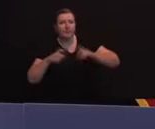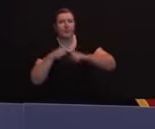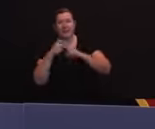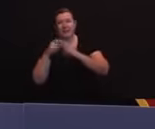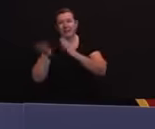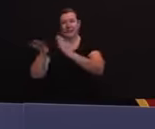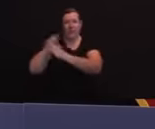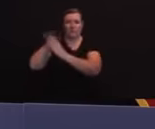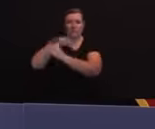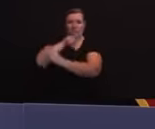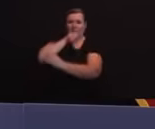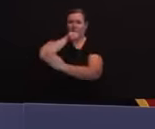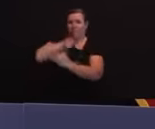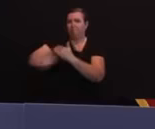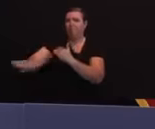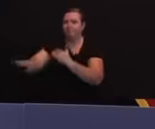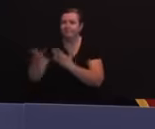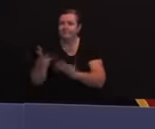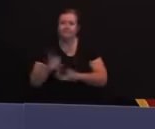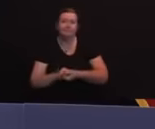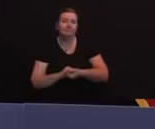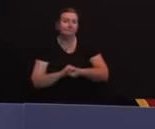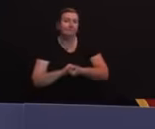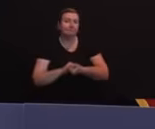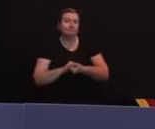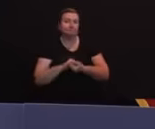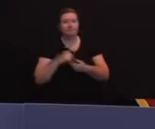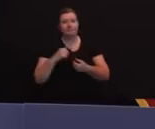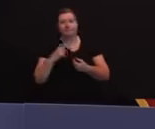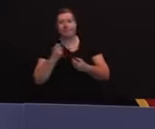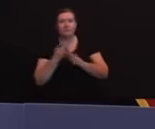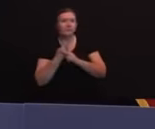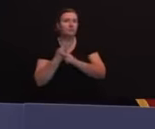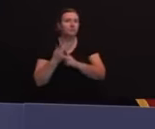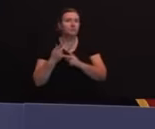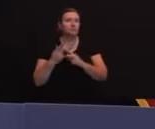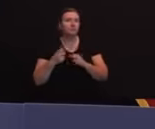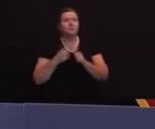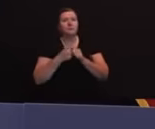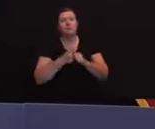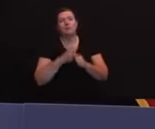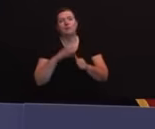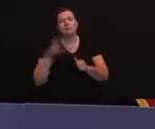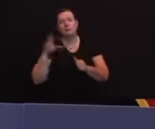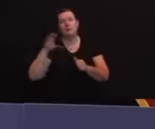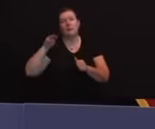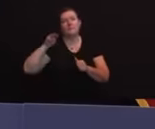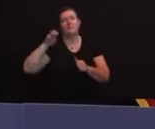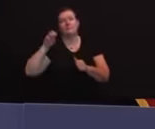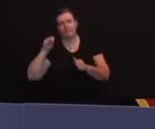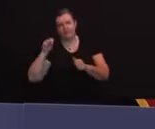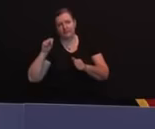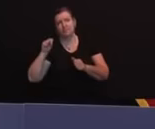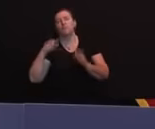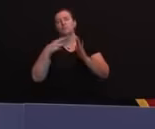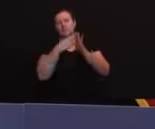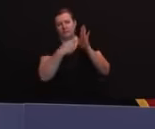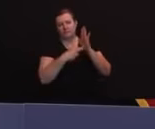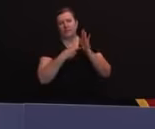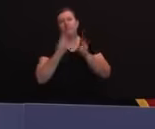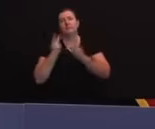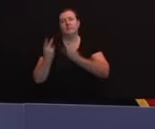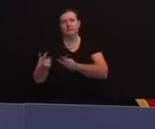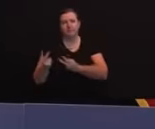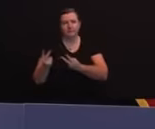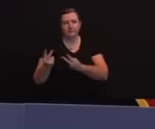more to come in that regard. But we have to be in compliance with CMS regulations on visitations. We cannot supersede